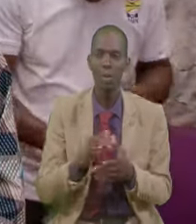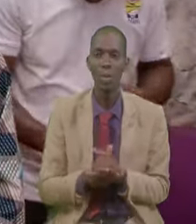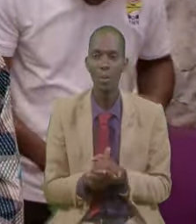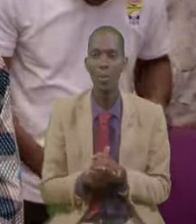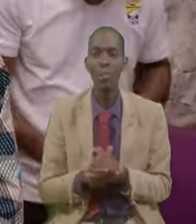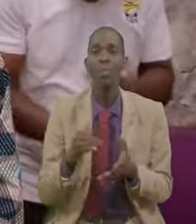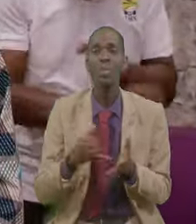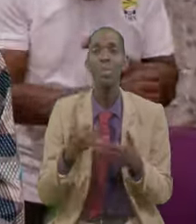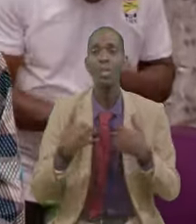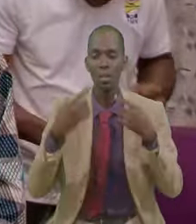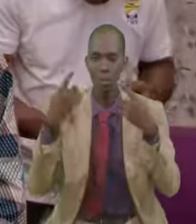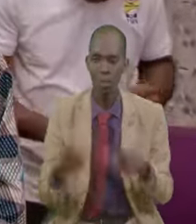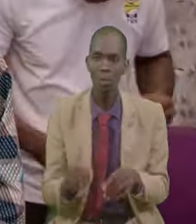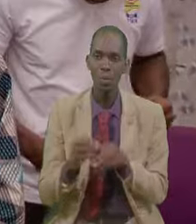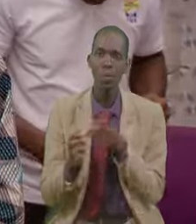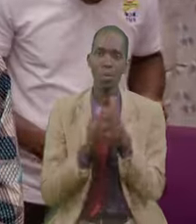It's done.